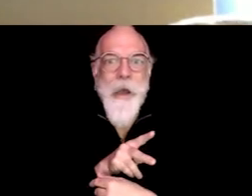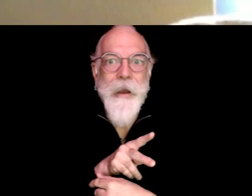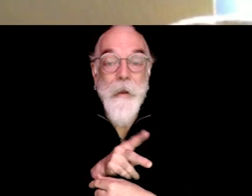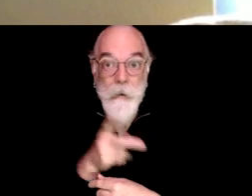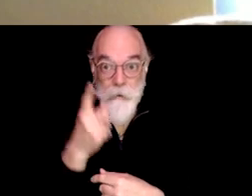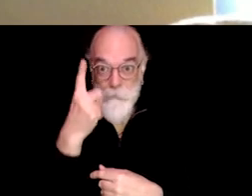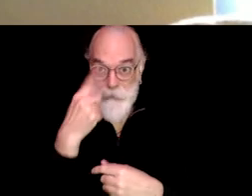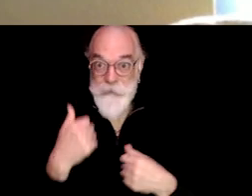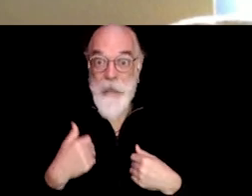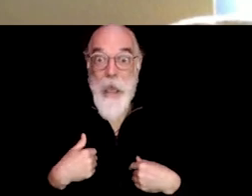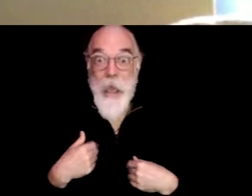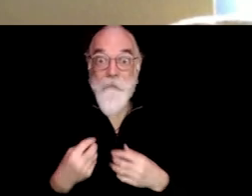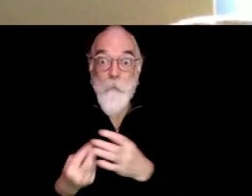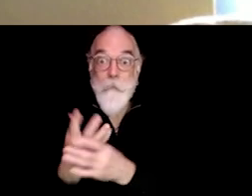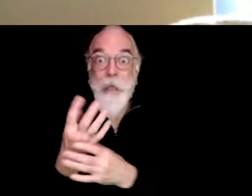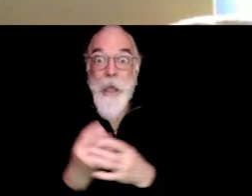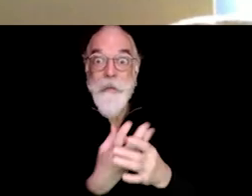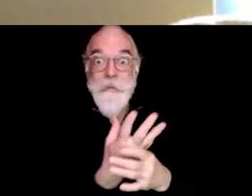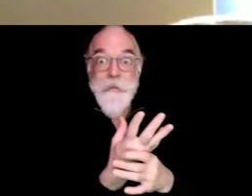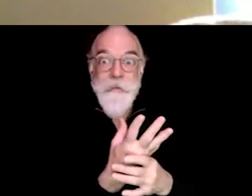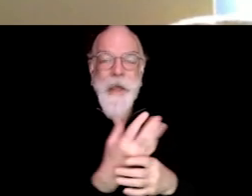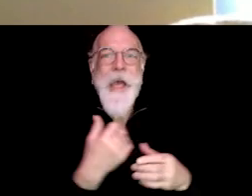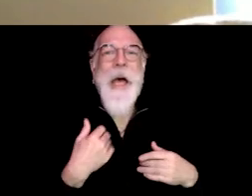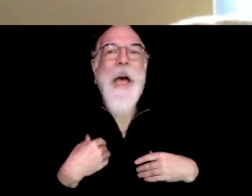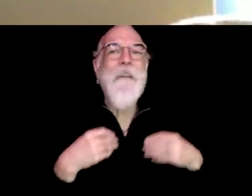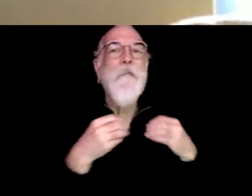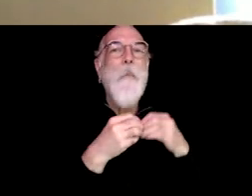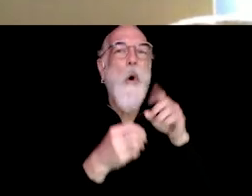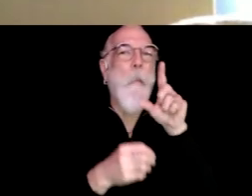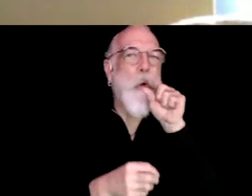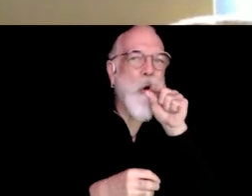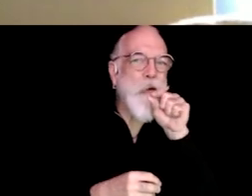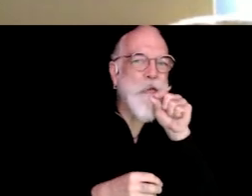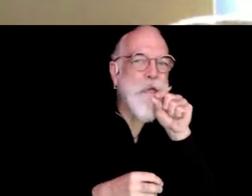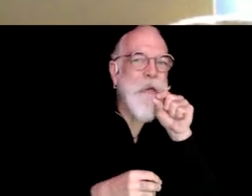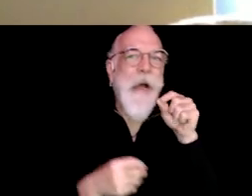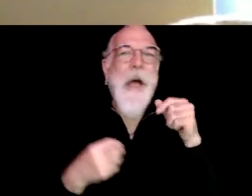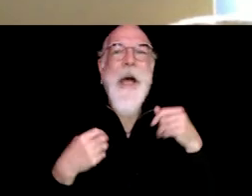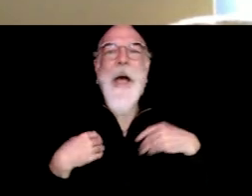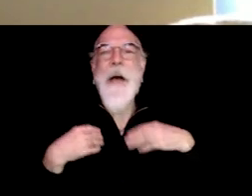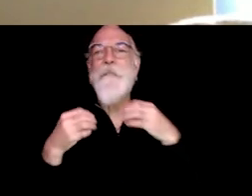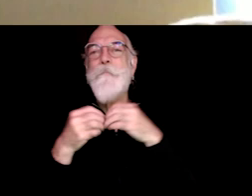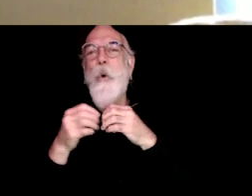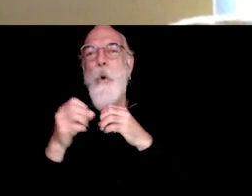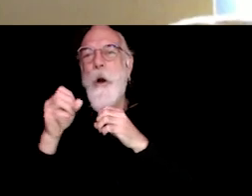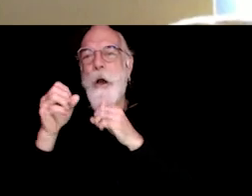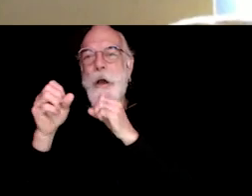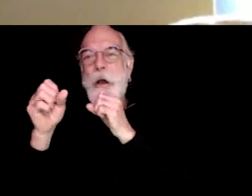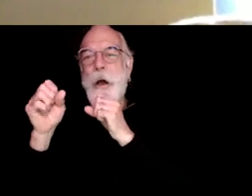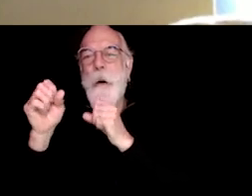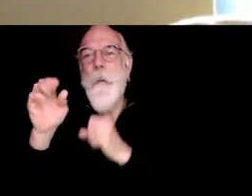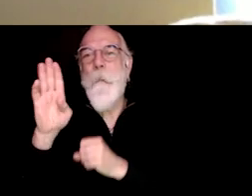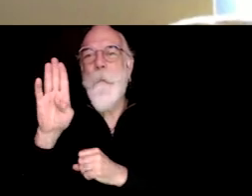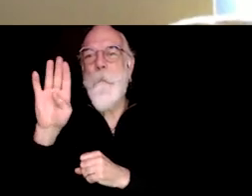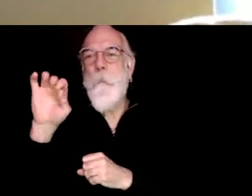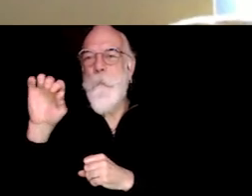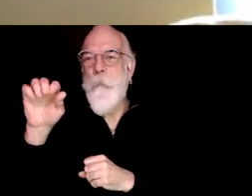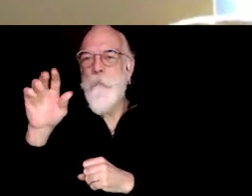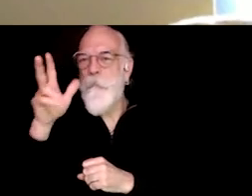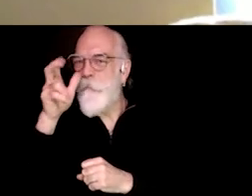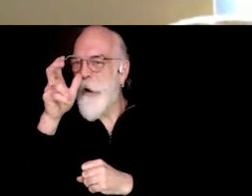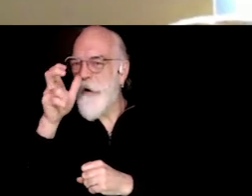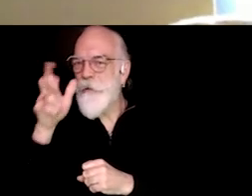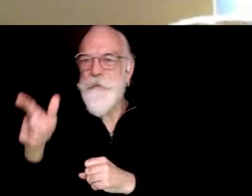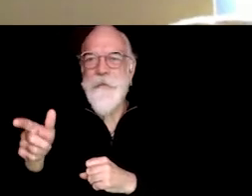brought back the birds, the insects, which brought back the birds. And the